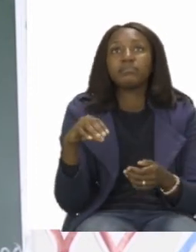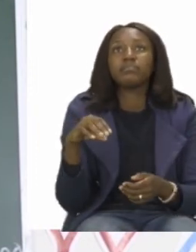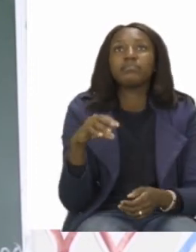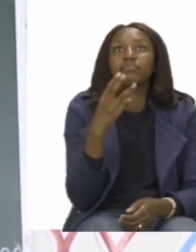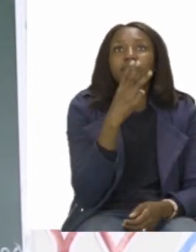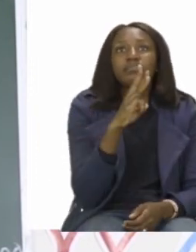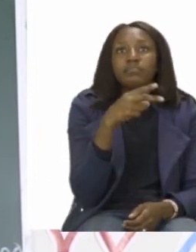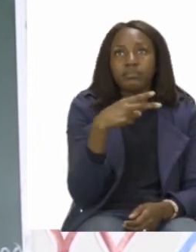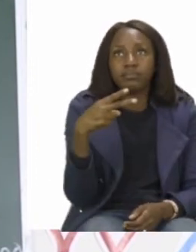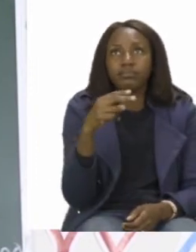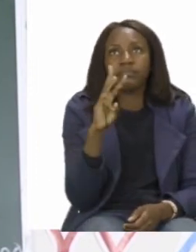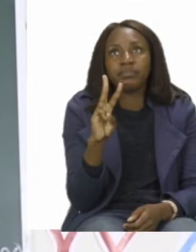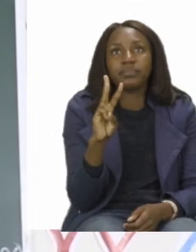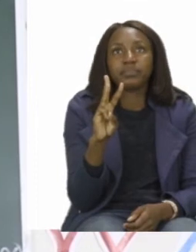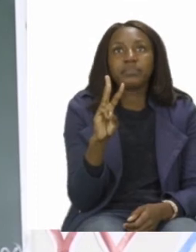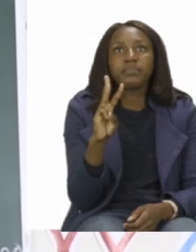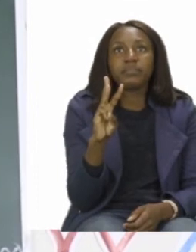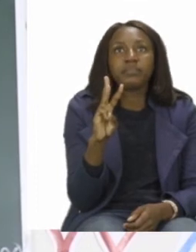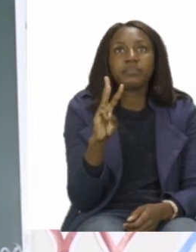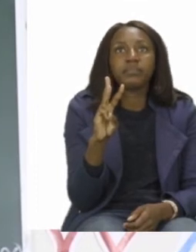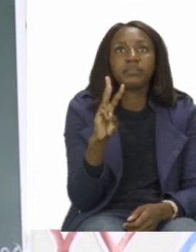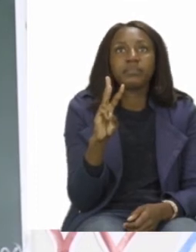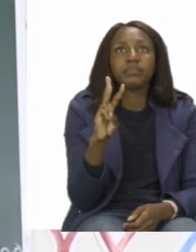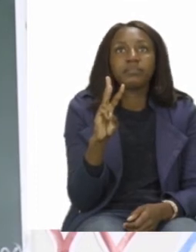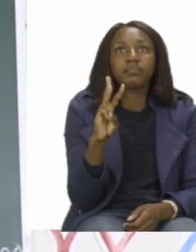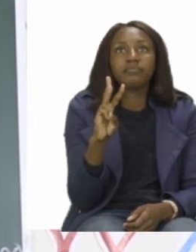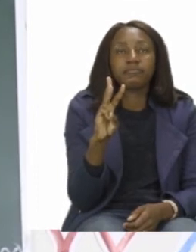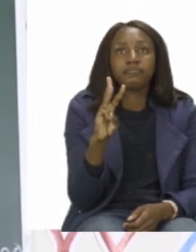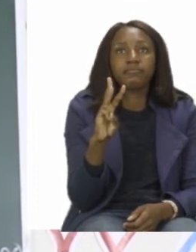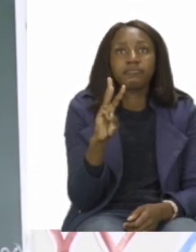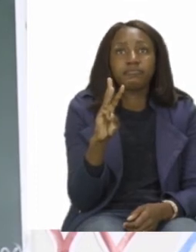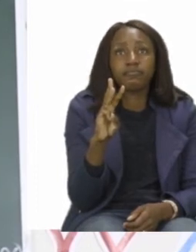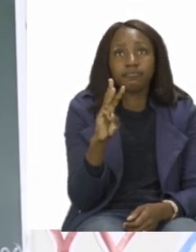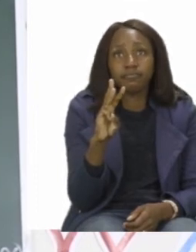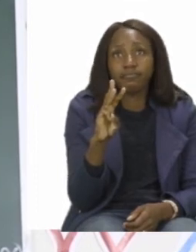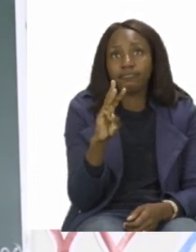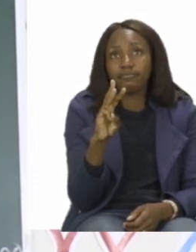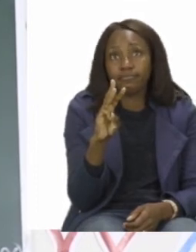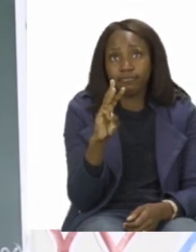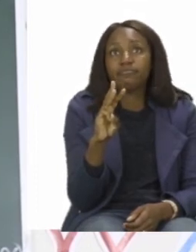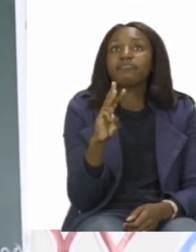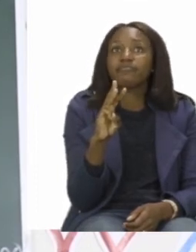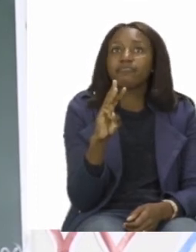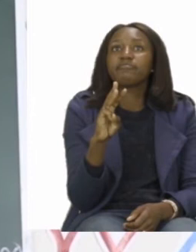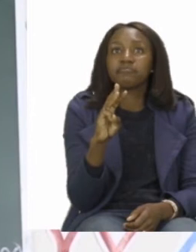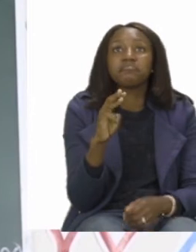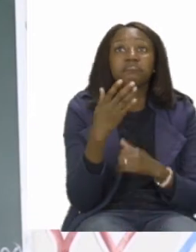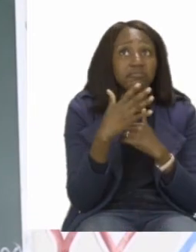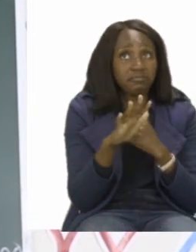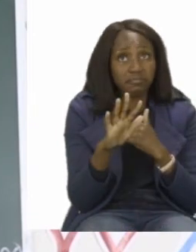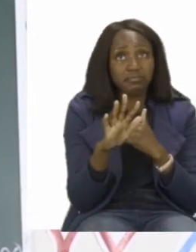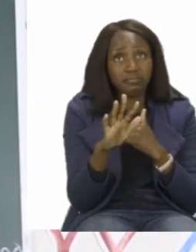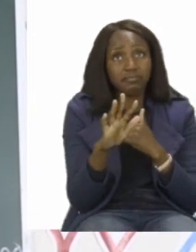3. Can we go further? Do we have anything else to subtract? No, we don't.